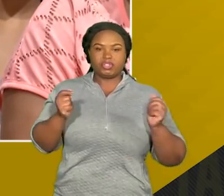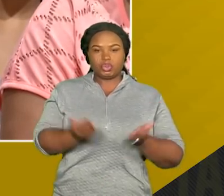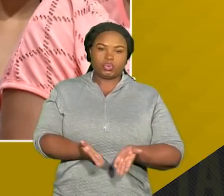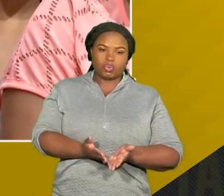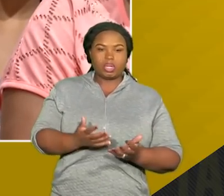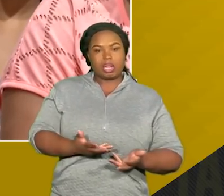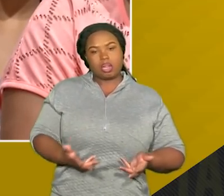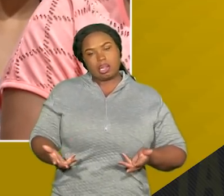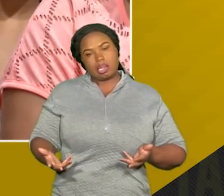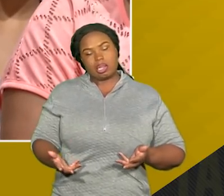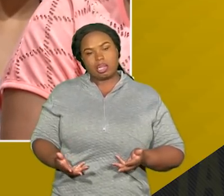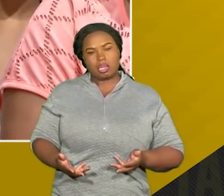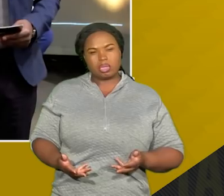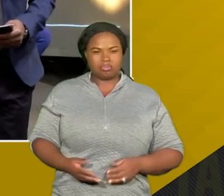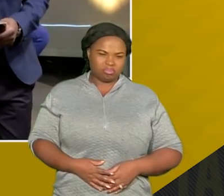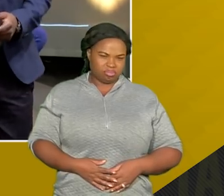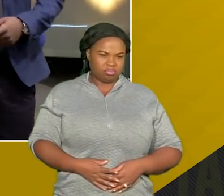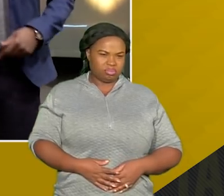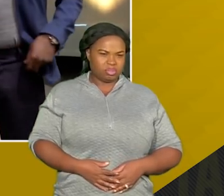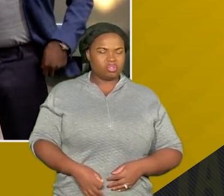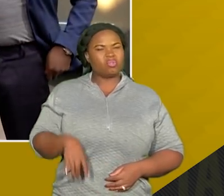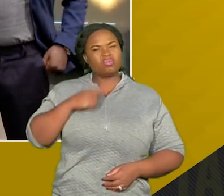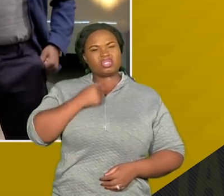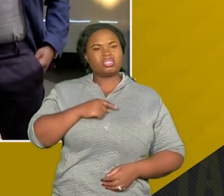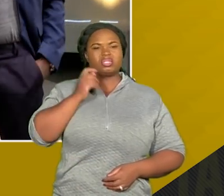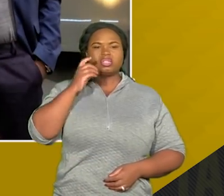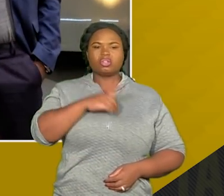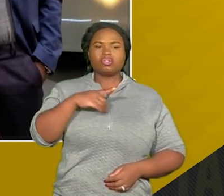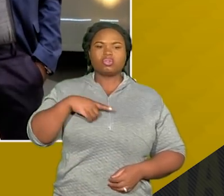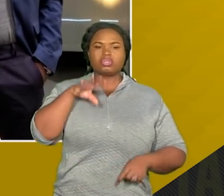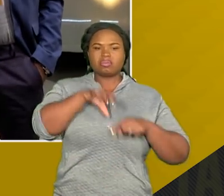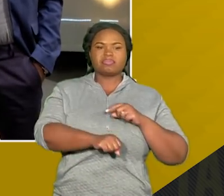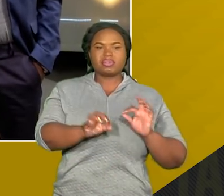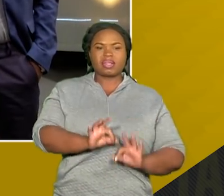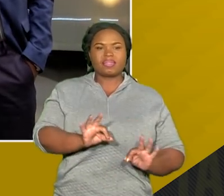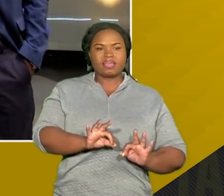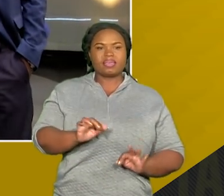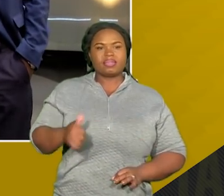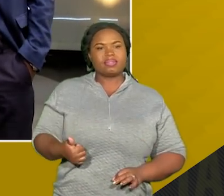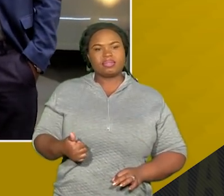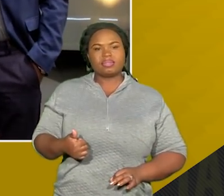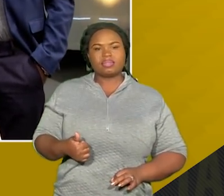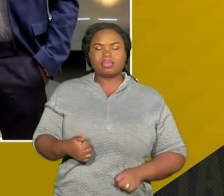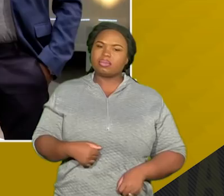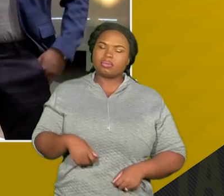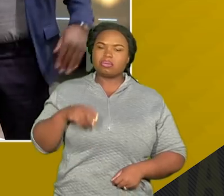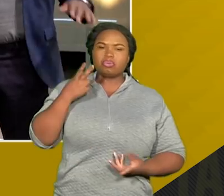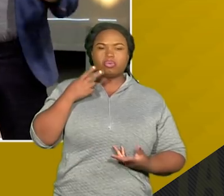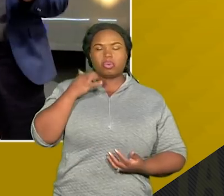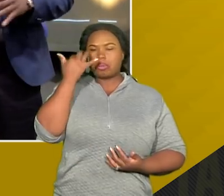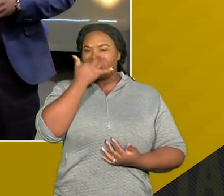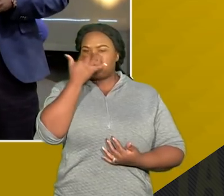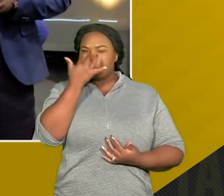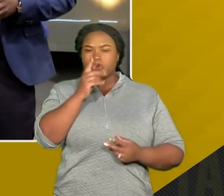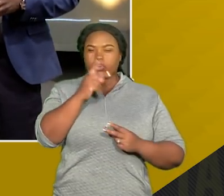ntonto and then mawuthena udokotela akabonanga lutho kodwa wena wawuvele uvaleka amehlo ungabusakwazi ukuqhaqhazela